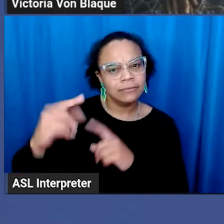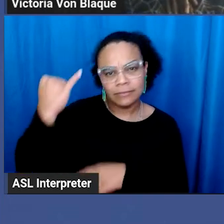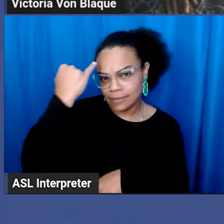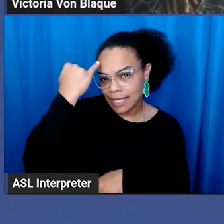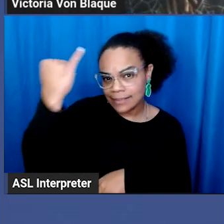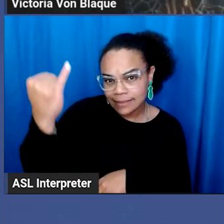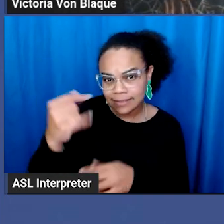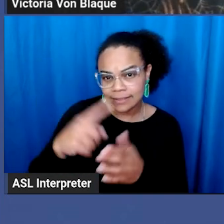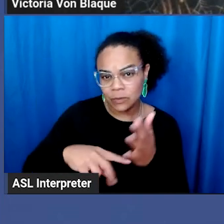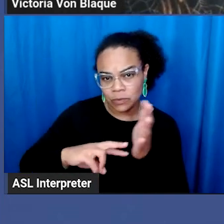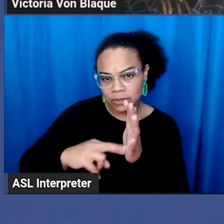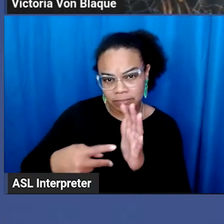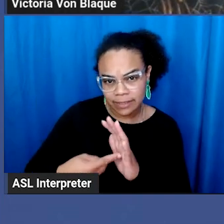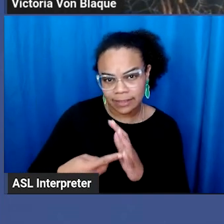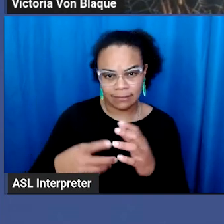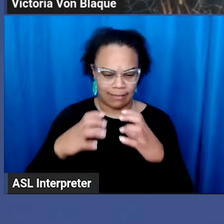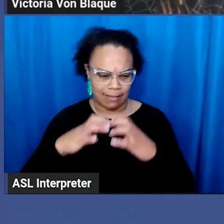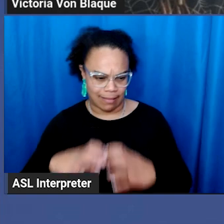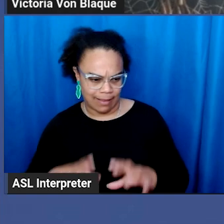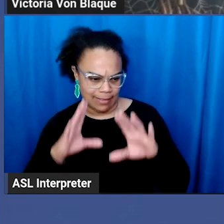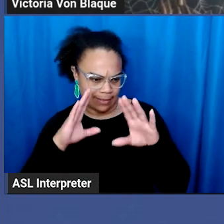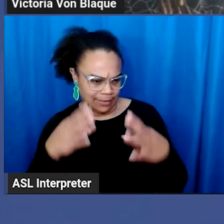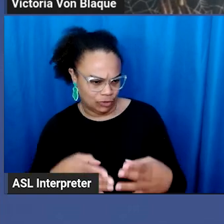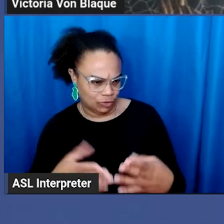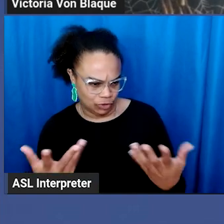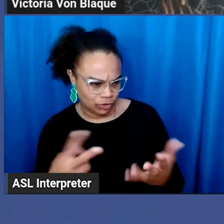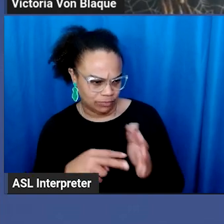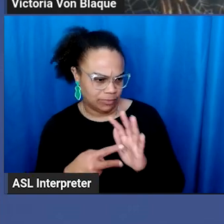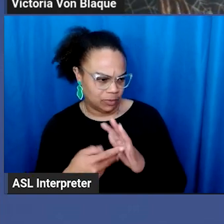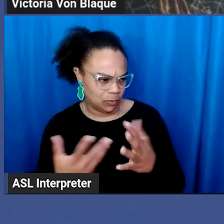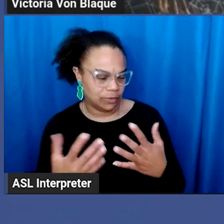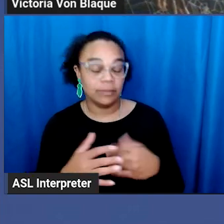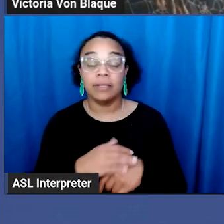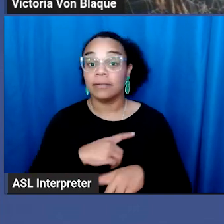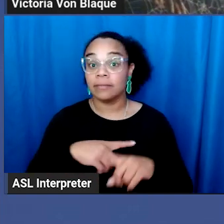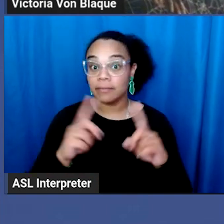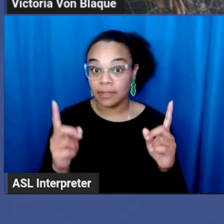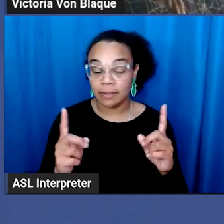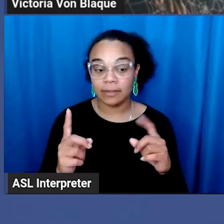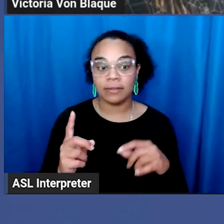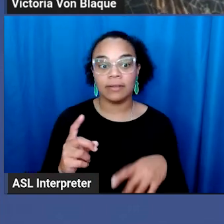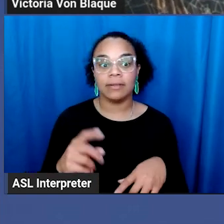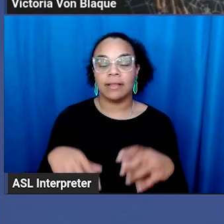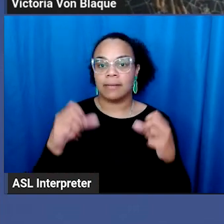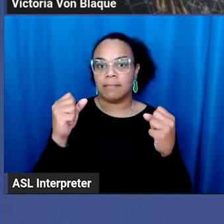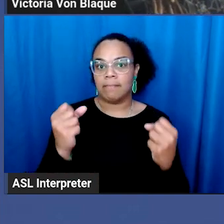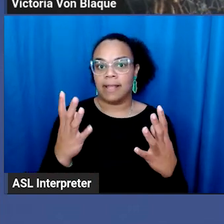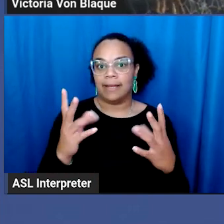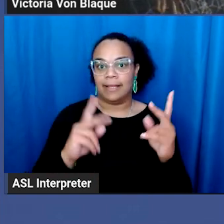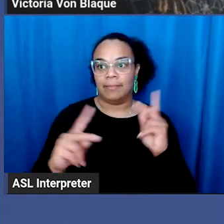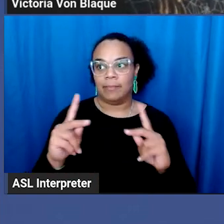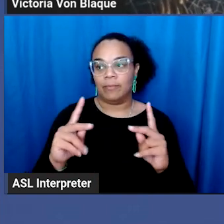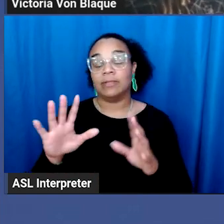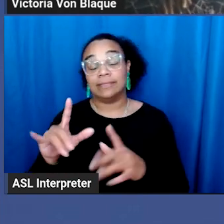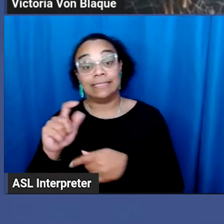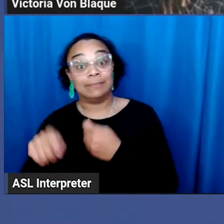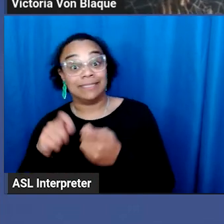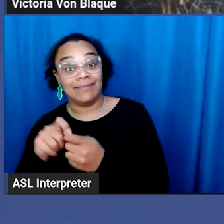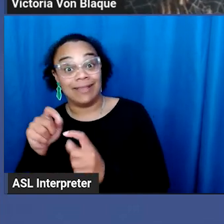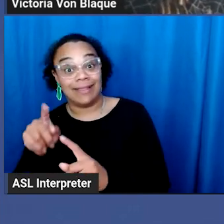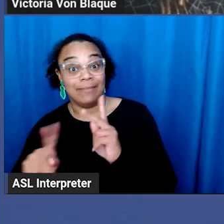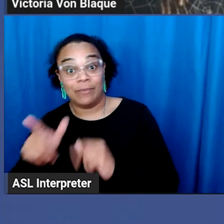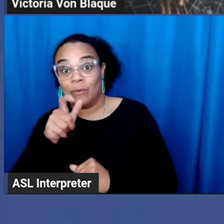ideas of what being client-centered is, but a lot of people, especially people who don't have